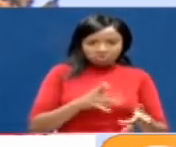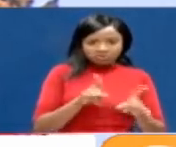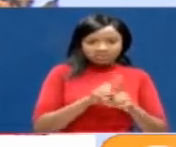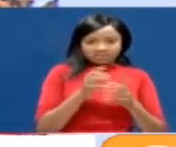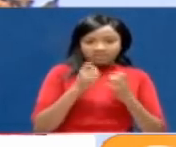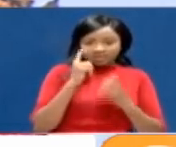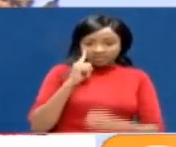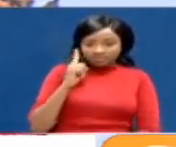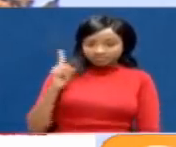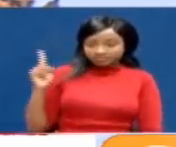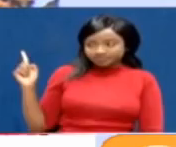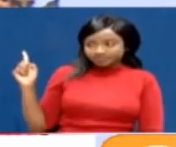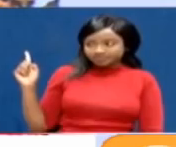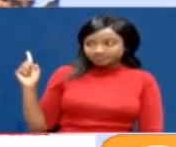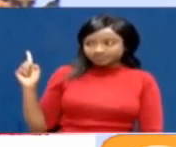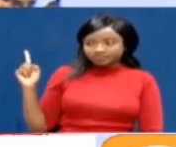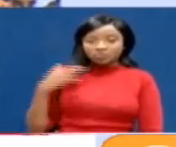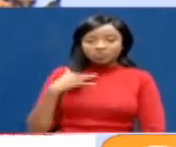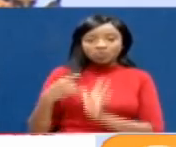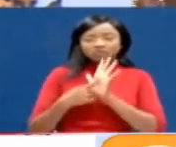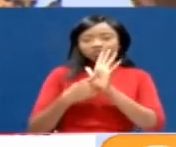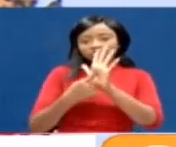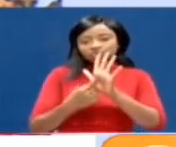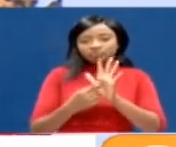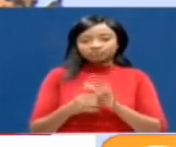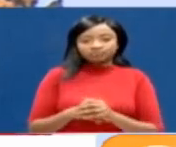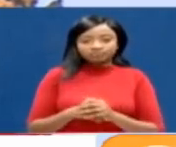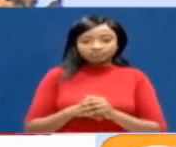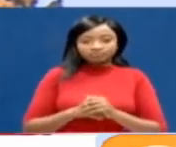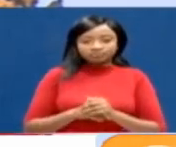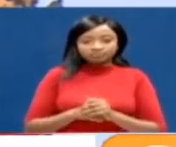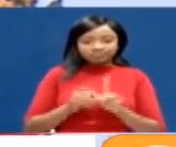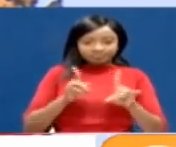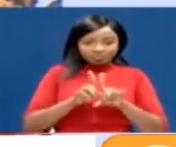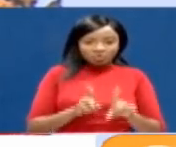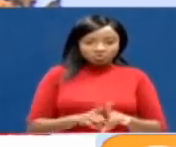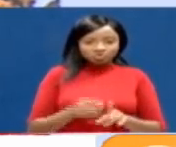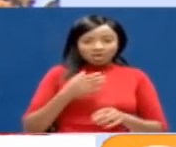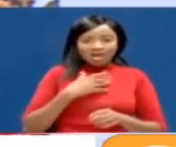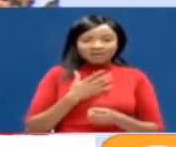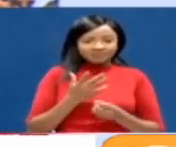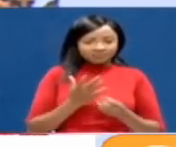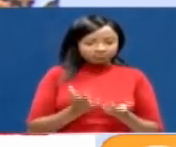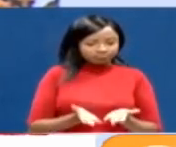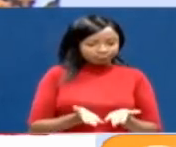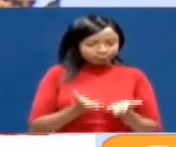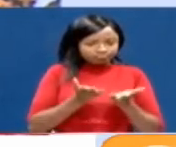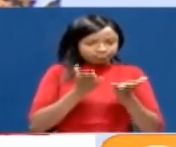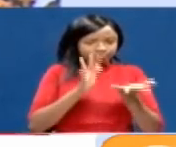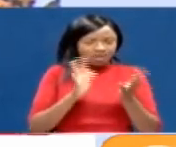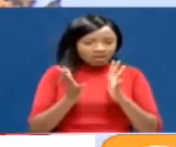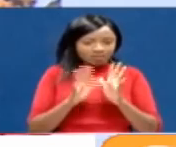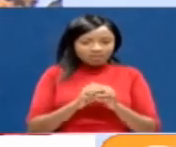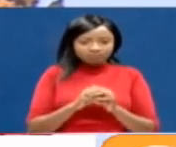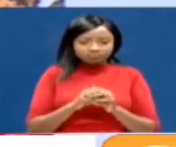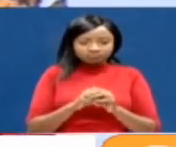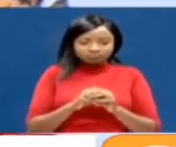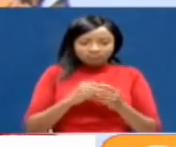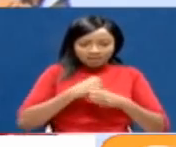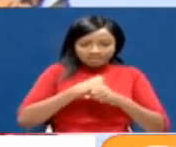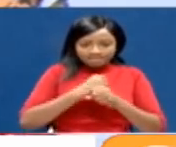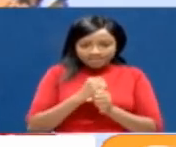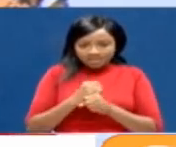some samples which we'd like to show you. We also have some advanced progress in assembly and making